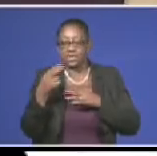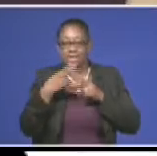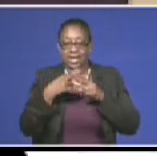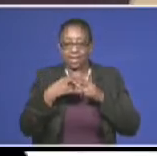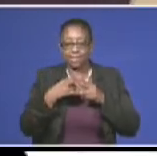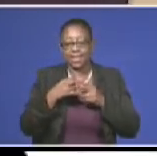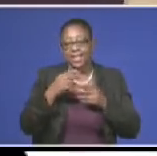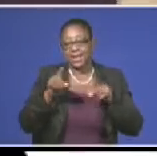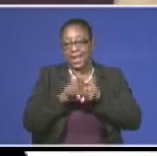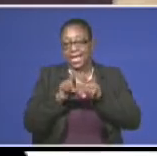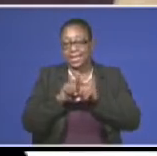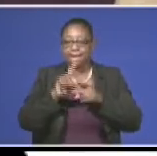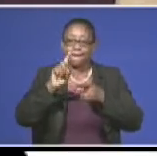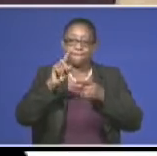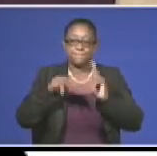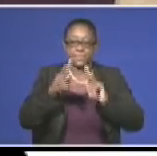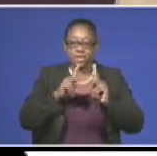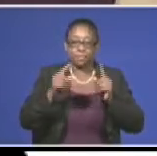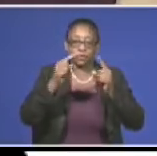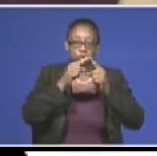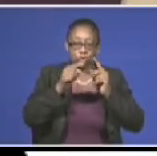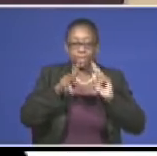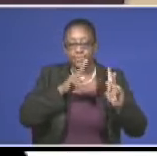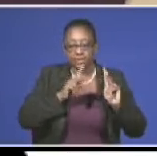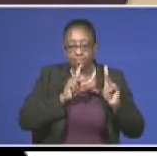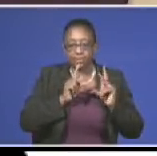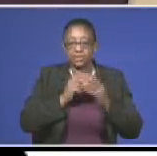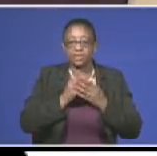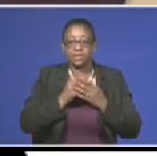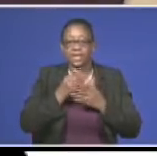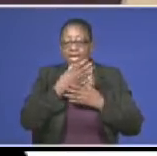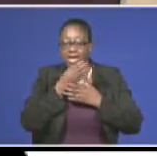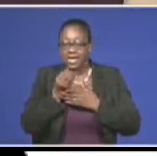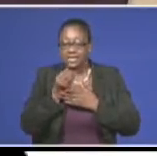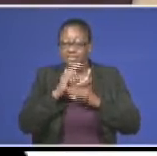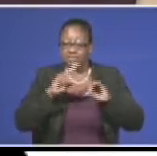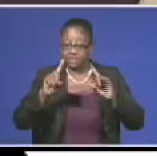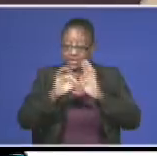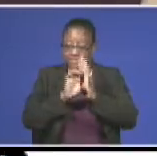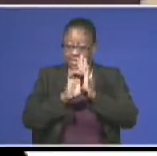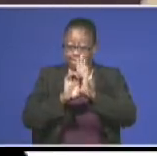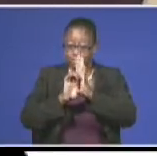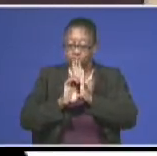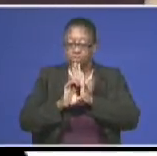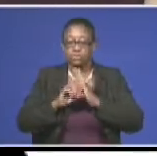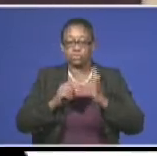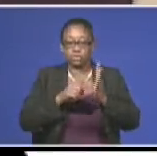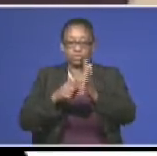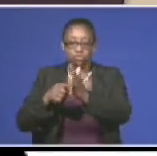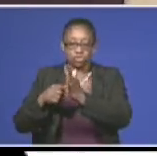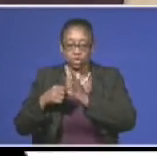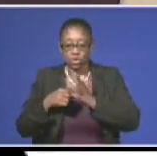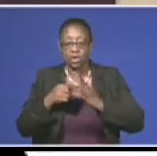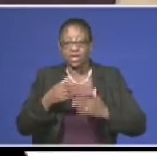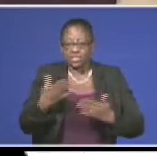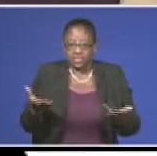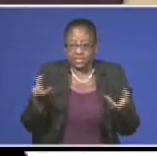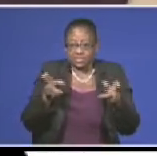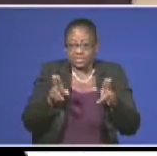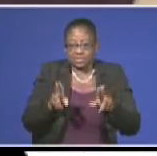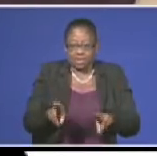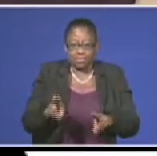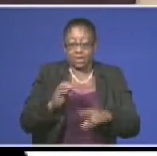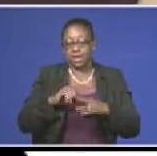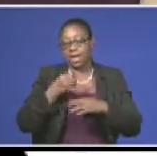thing. So there are examples that we can point to. There are things that are going on in